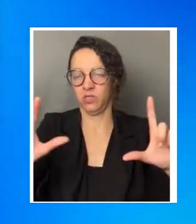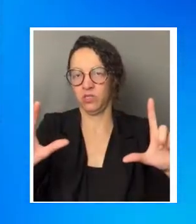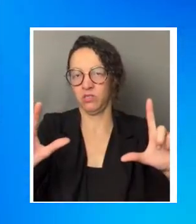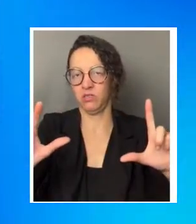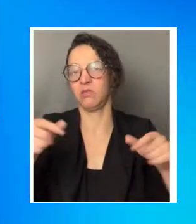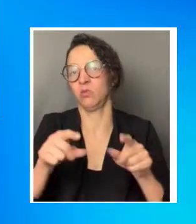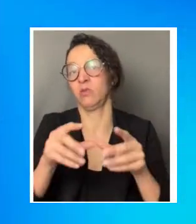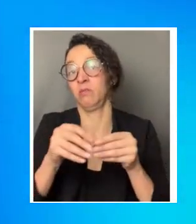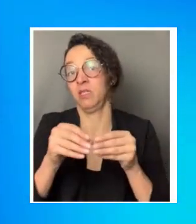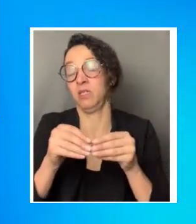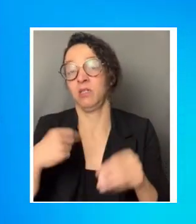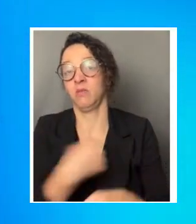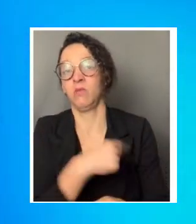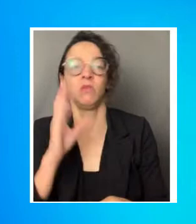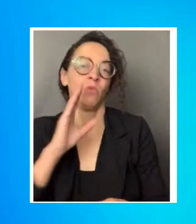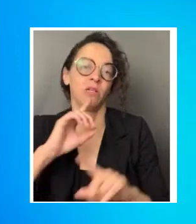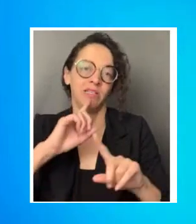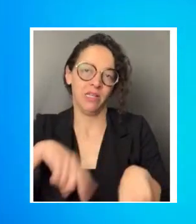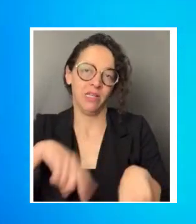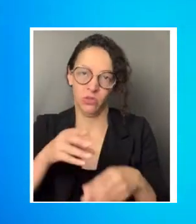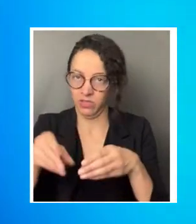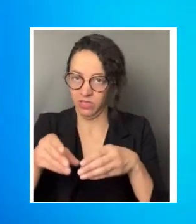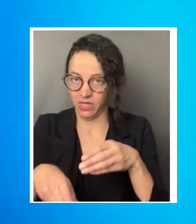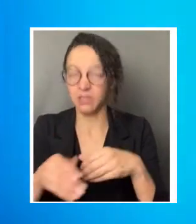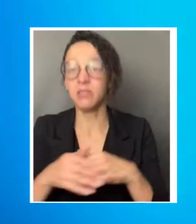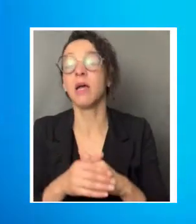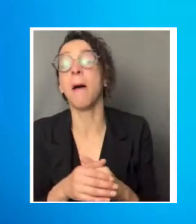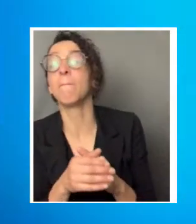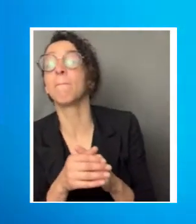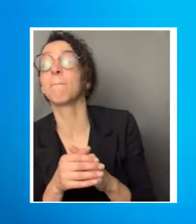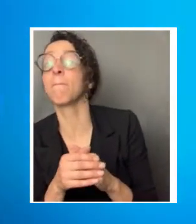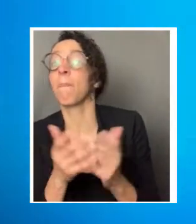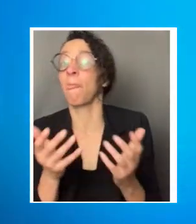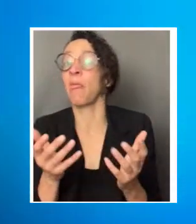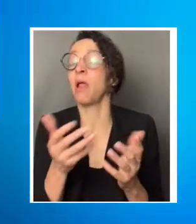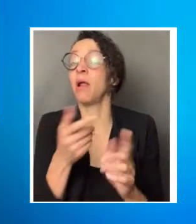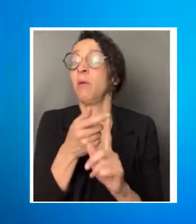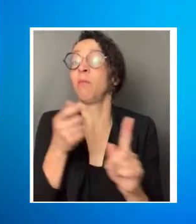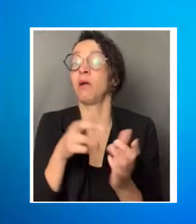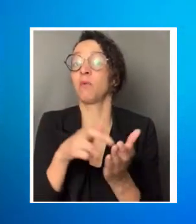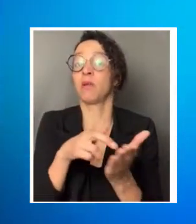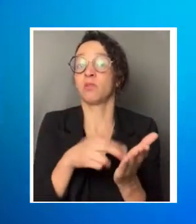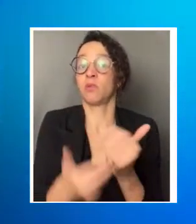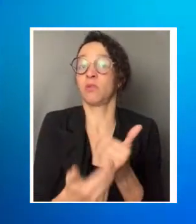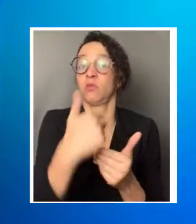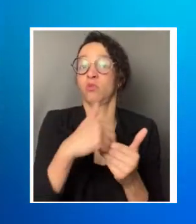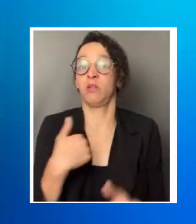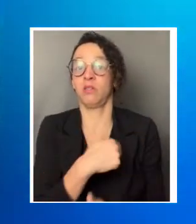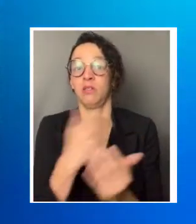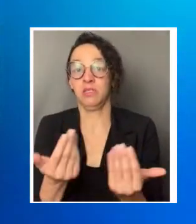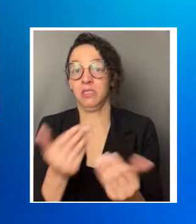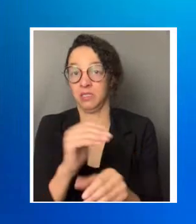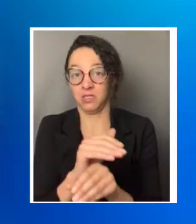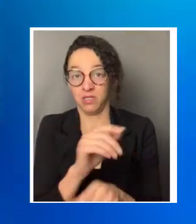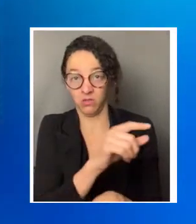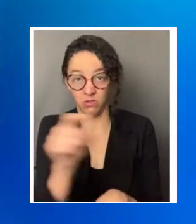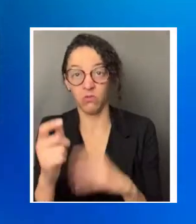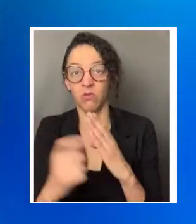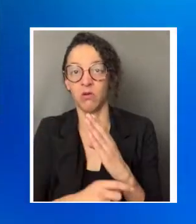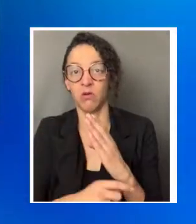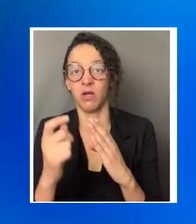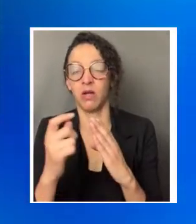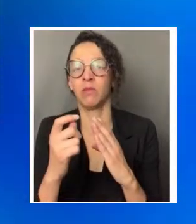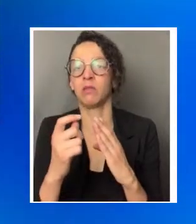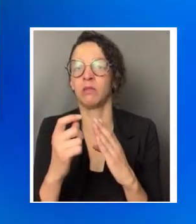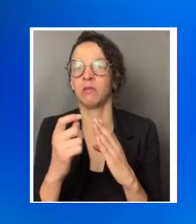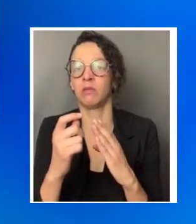By registering and joining us this evening, you were automatically entered into tonight's raffle drawings. The prizes we